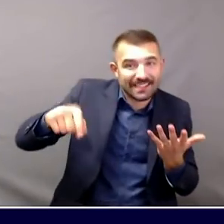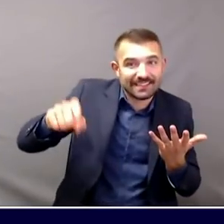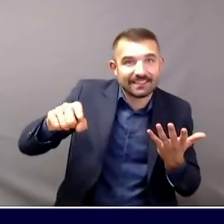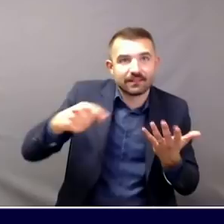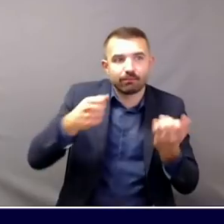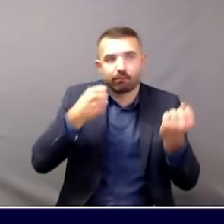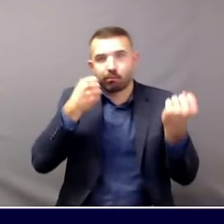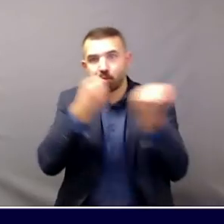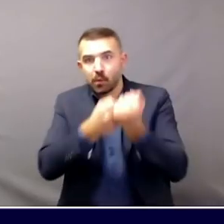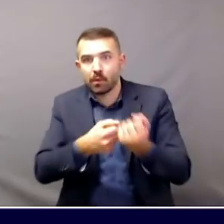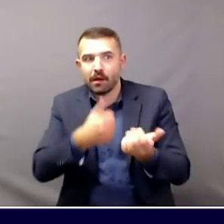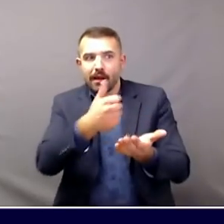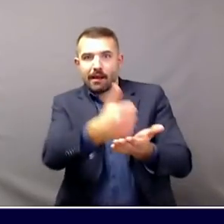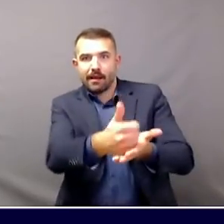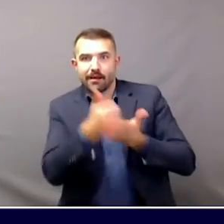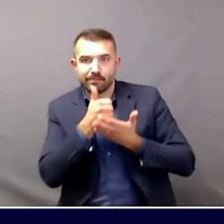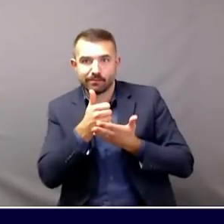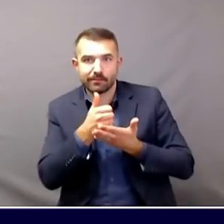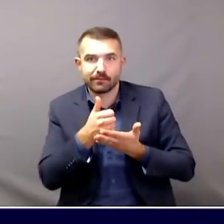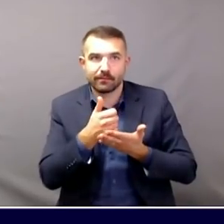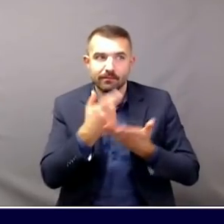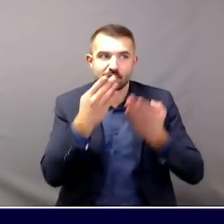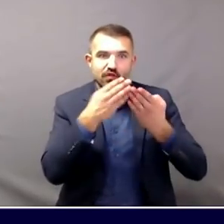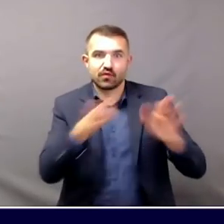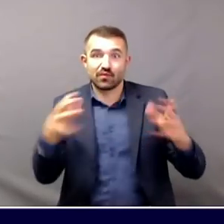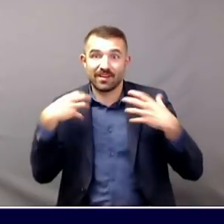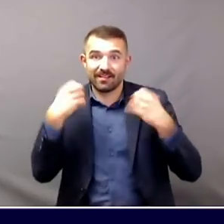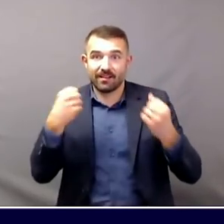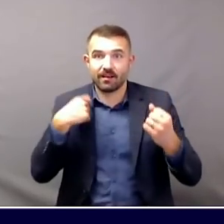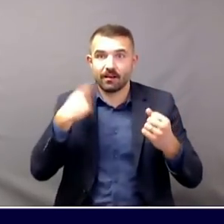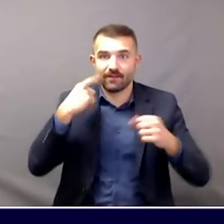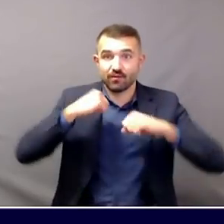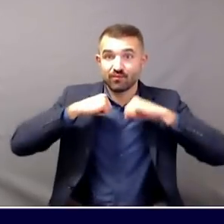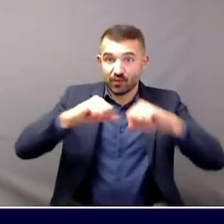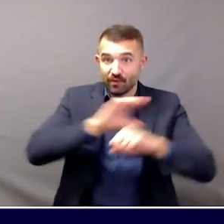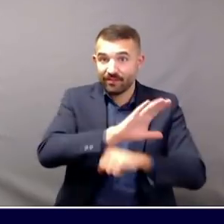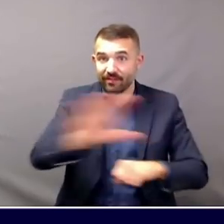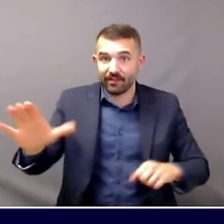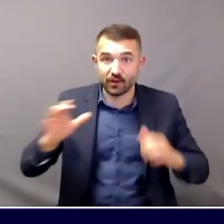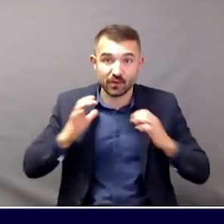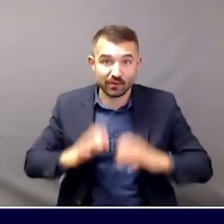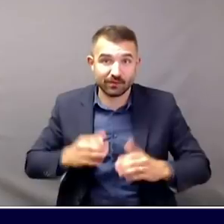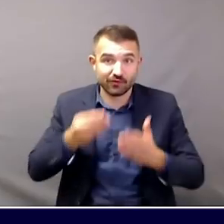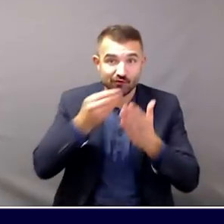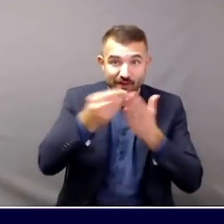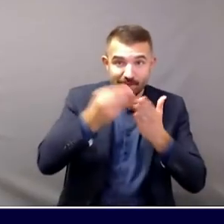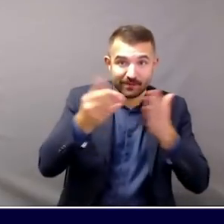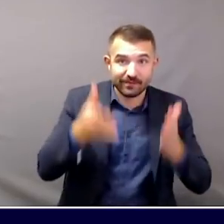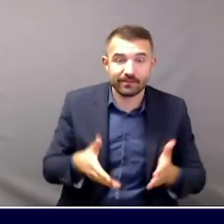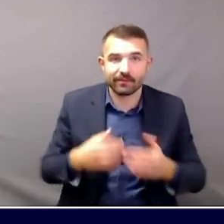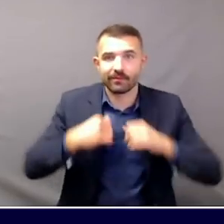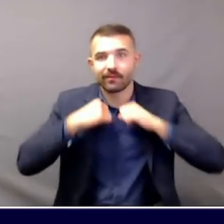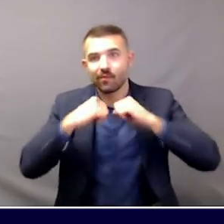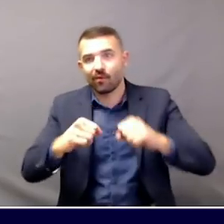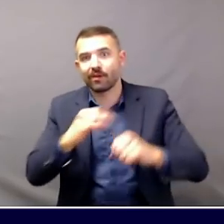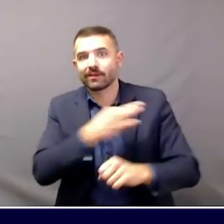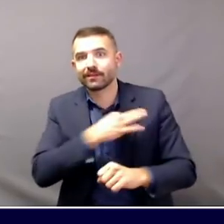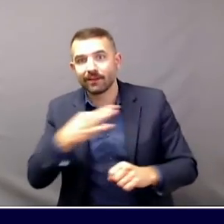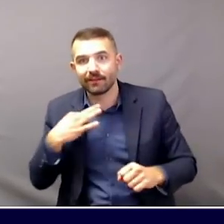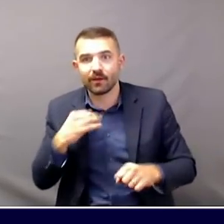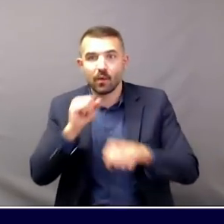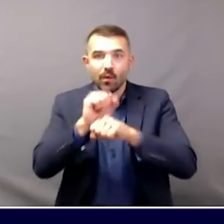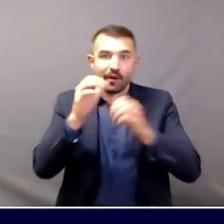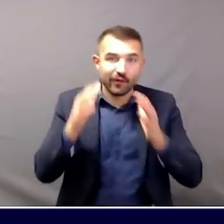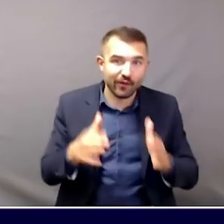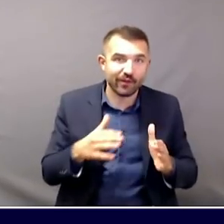again, our goal is to protect their customers, to protect their workers, and we see this kind of partnership in so